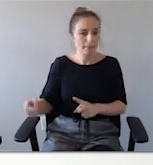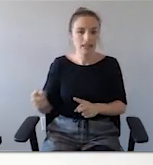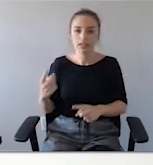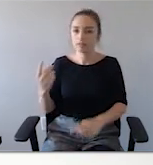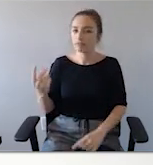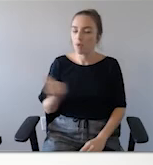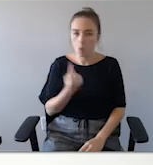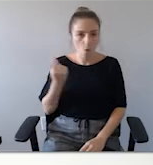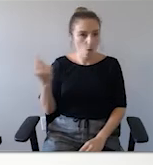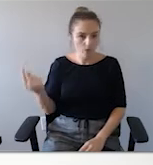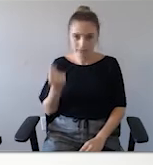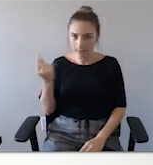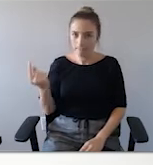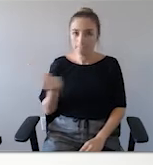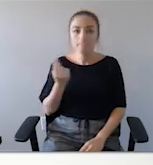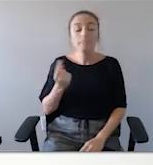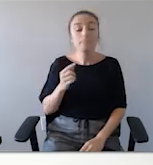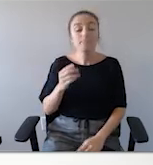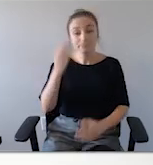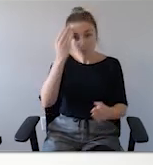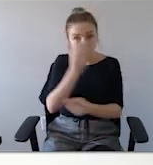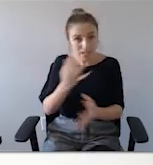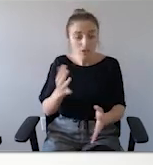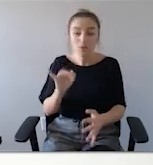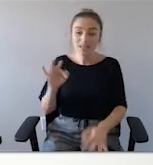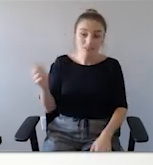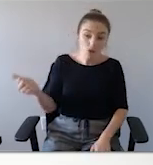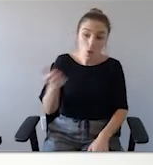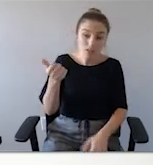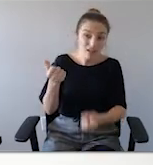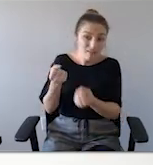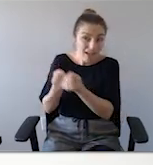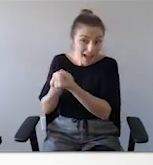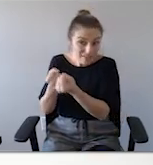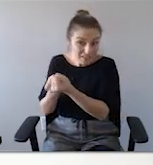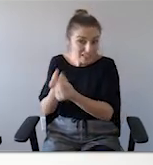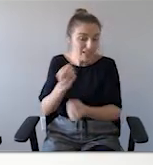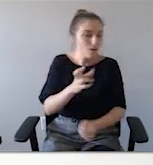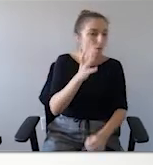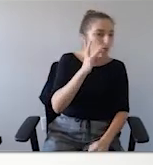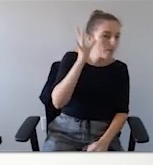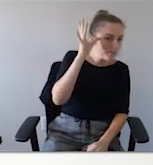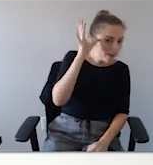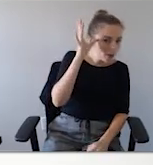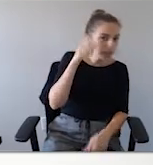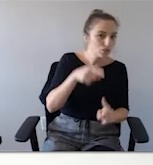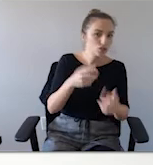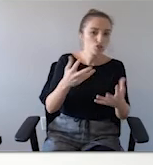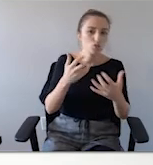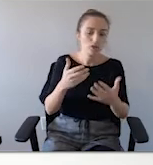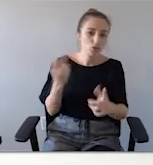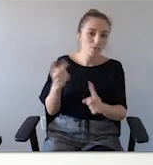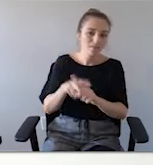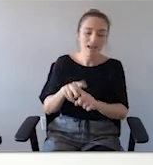if you are an advocate or you are a parent who is considering filing due